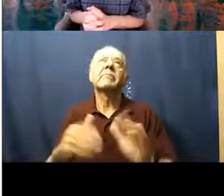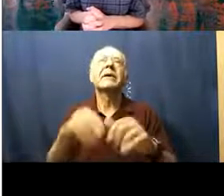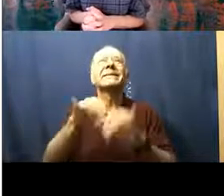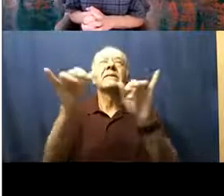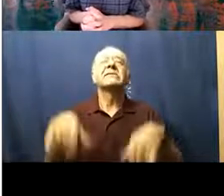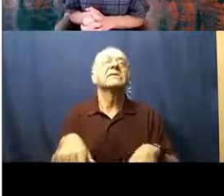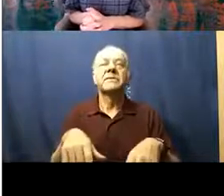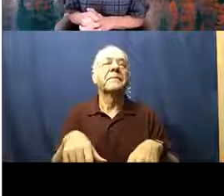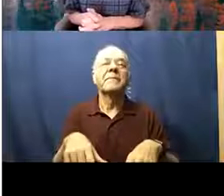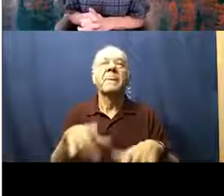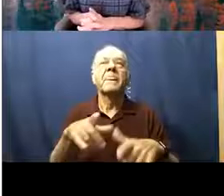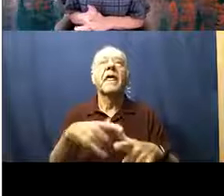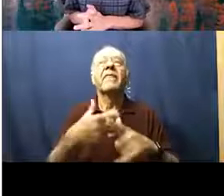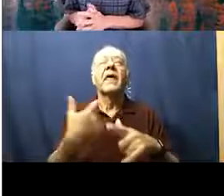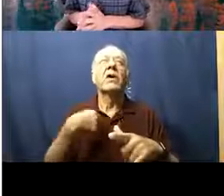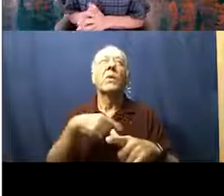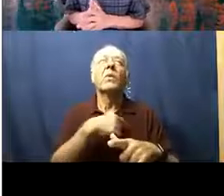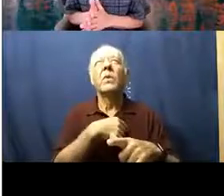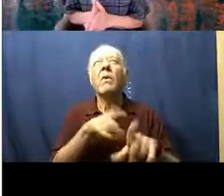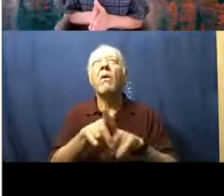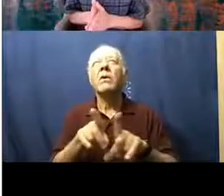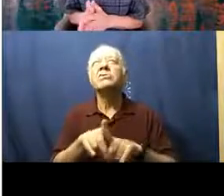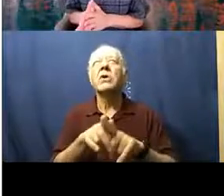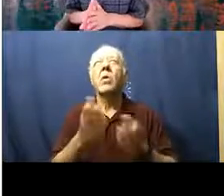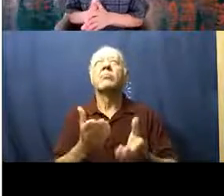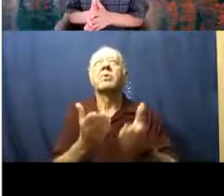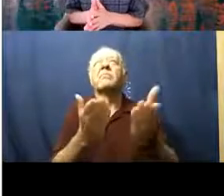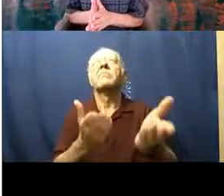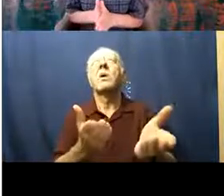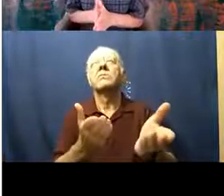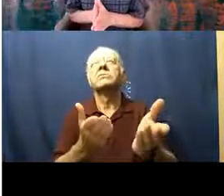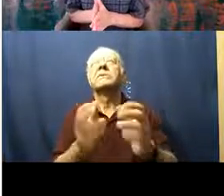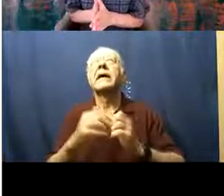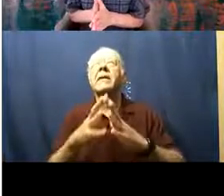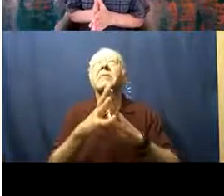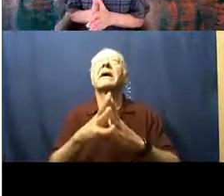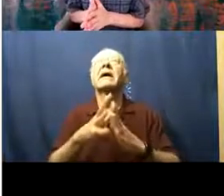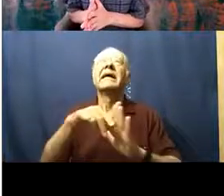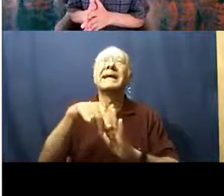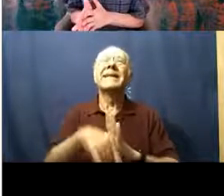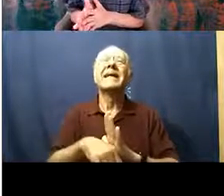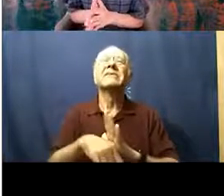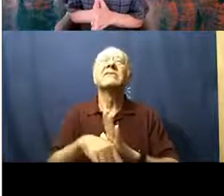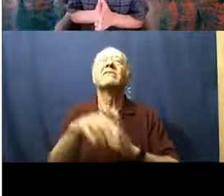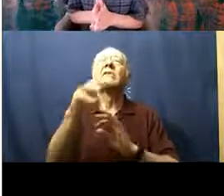And then we also proposed implementing intensive